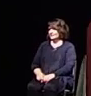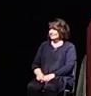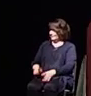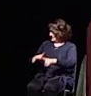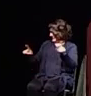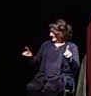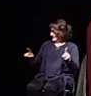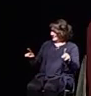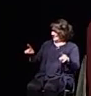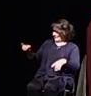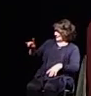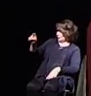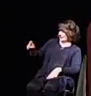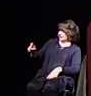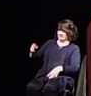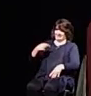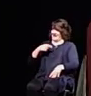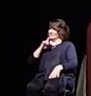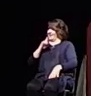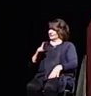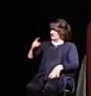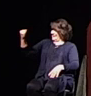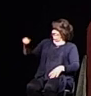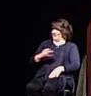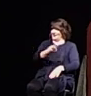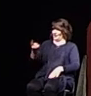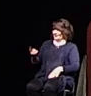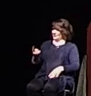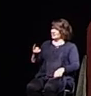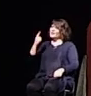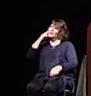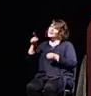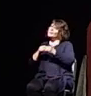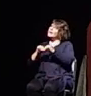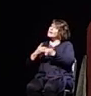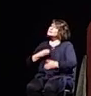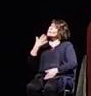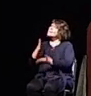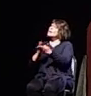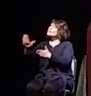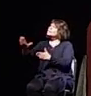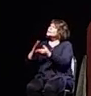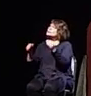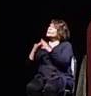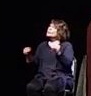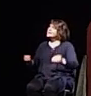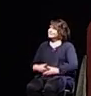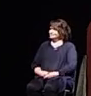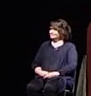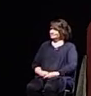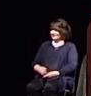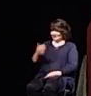it's a question, an invitation that I offer you to think about, how is whiteness part of your story? So let me